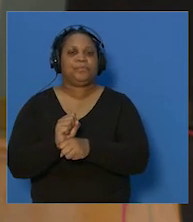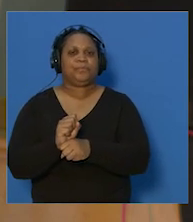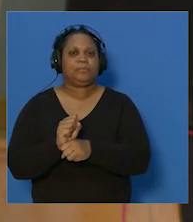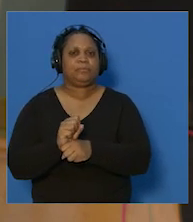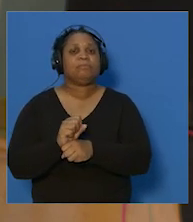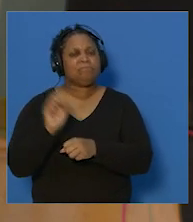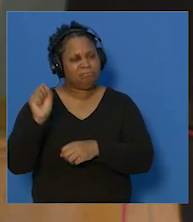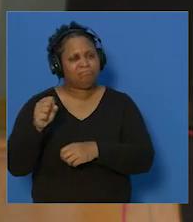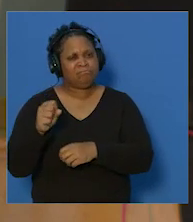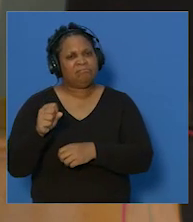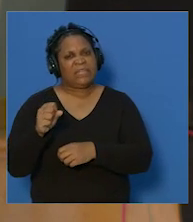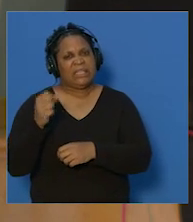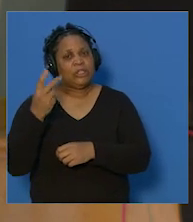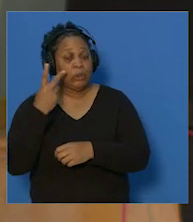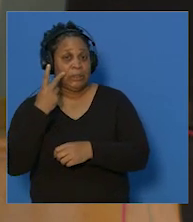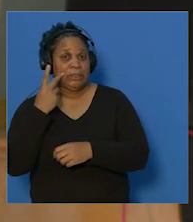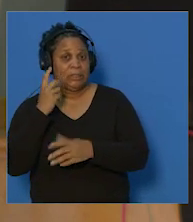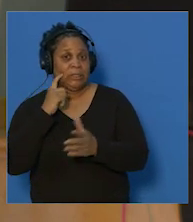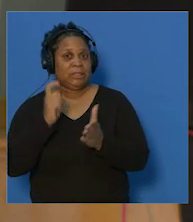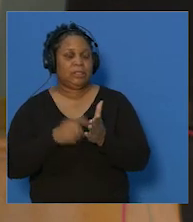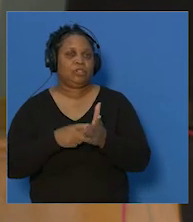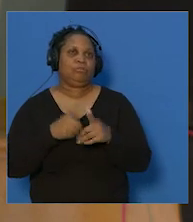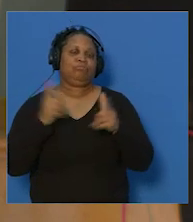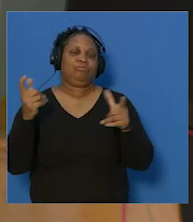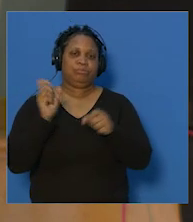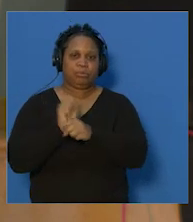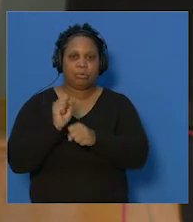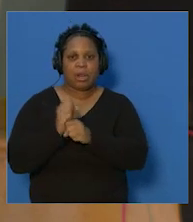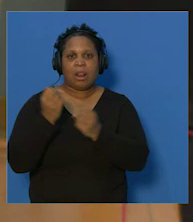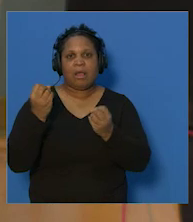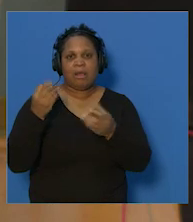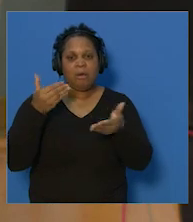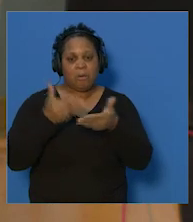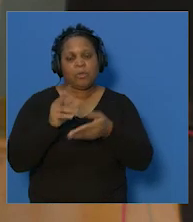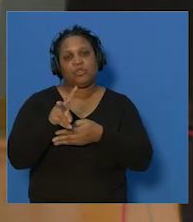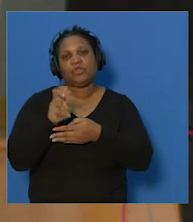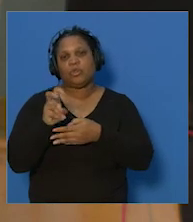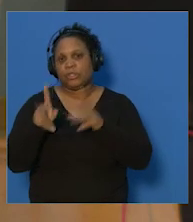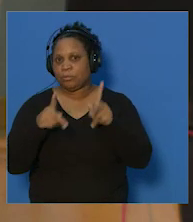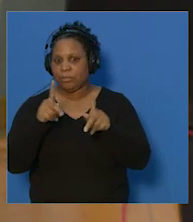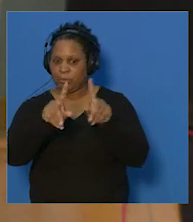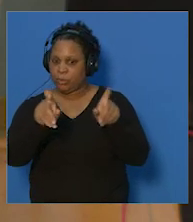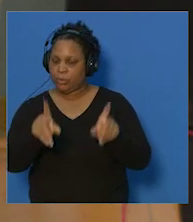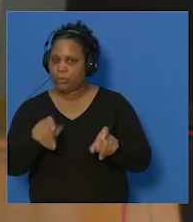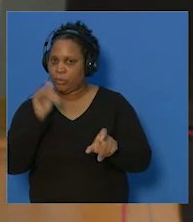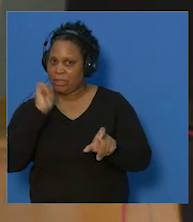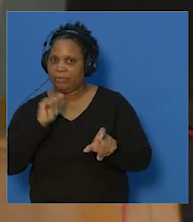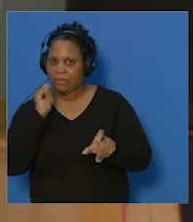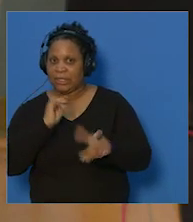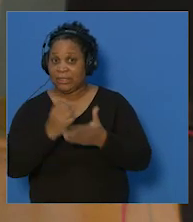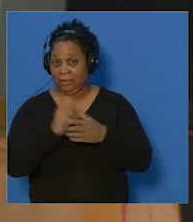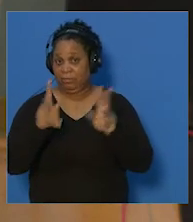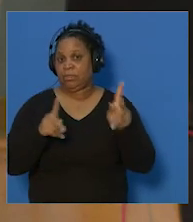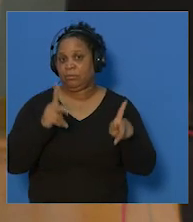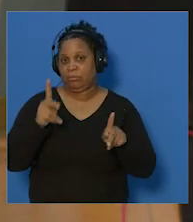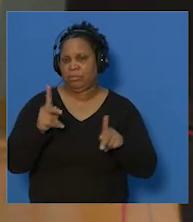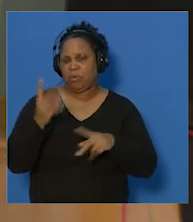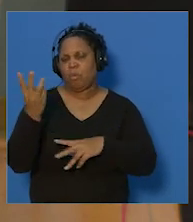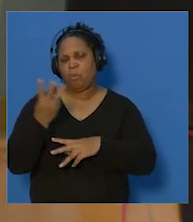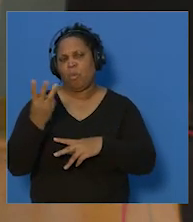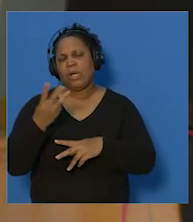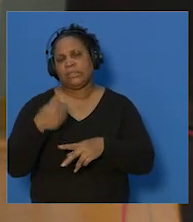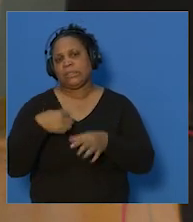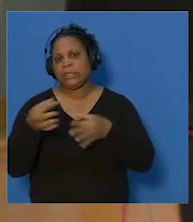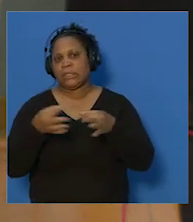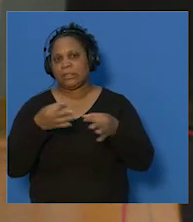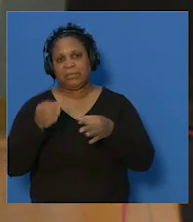you can appreciate, it was a great undertaking. There's almost 200 persons that are being tested a day. Some of those persons, as I explained on Wednesday, may